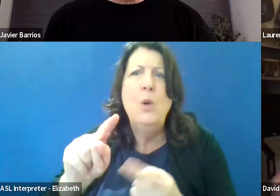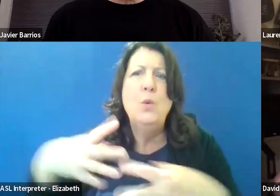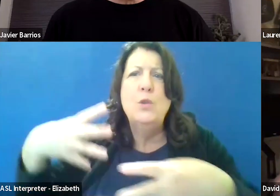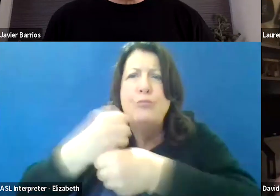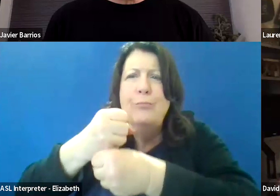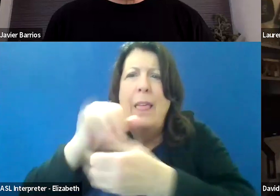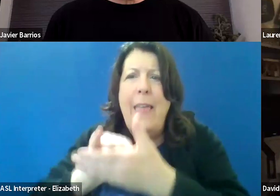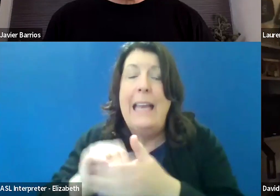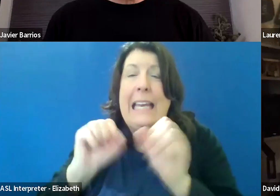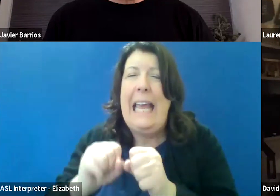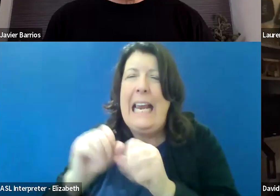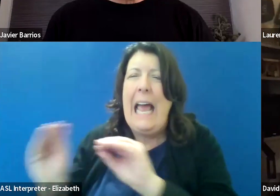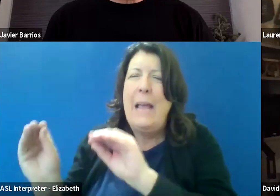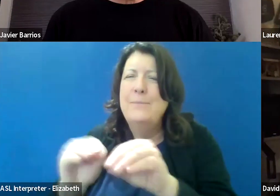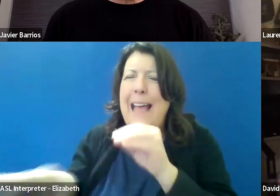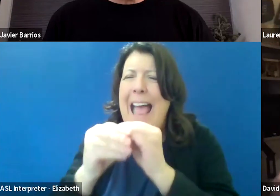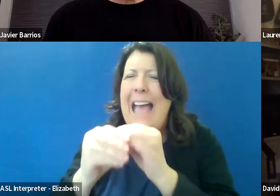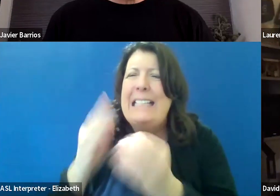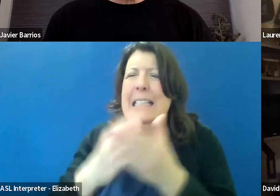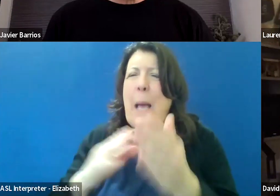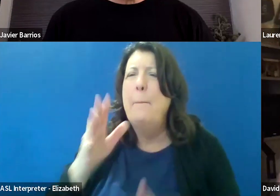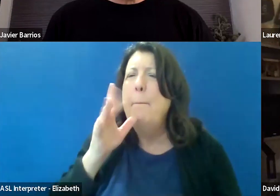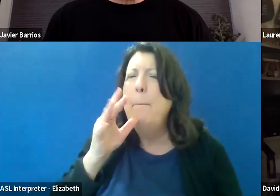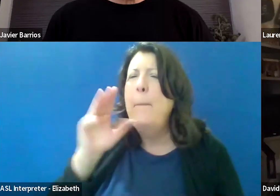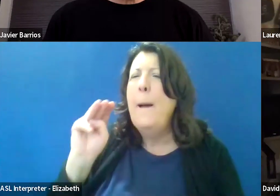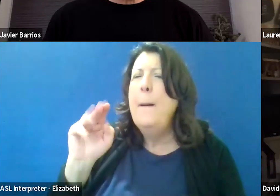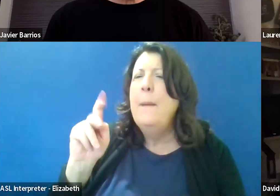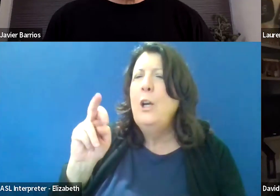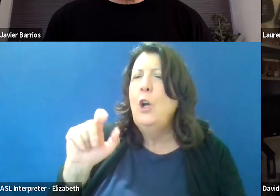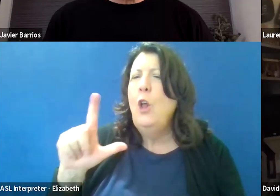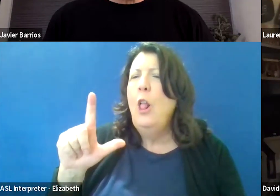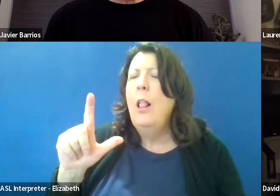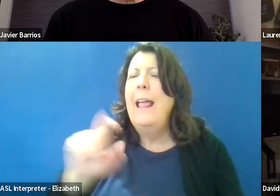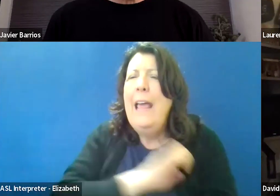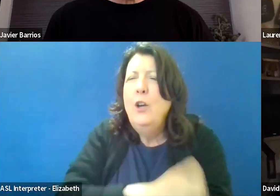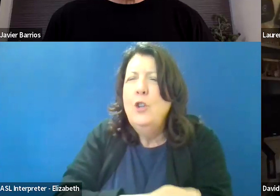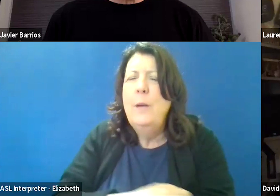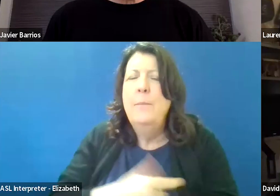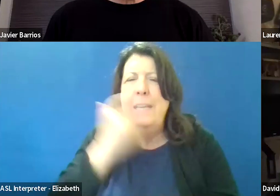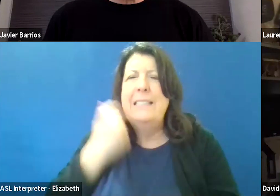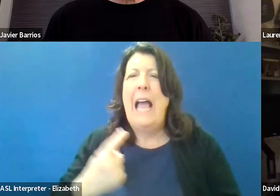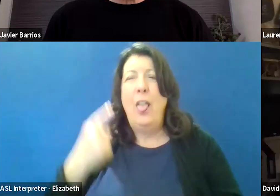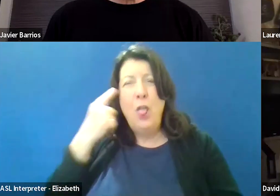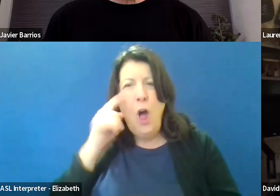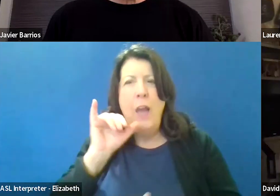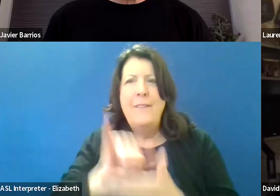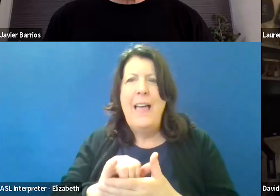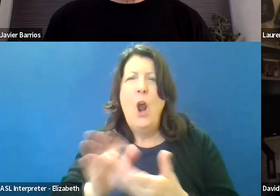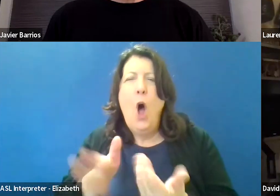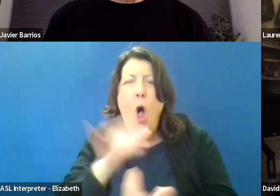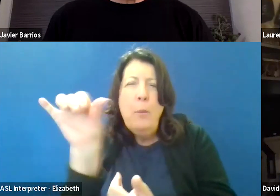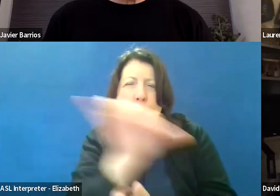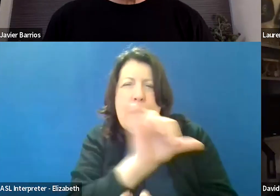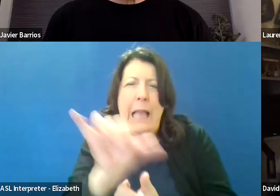get some maternal energy in there? Because I felt like we needed some maternal energy. I almost thought of it in terms of like, you know, this holy family almost at this school. And I was